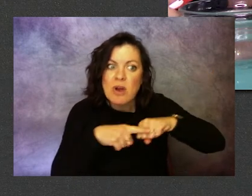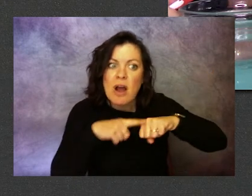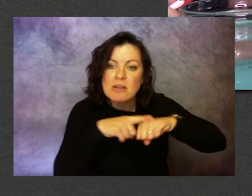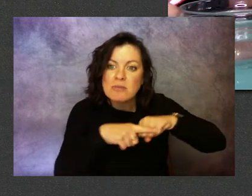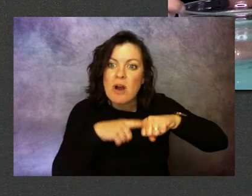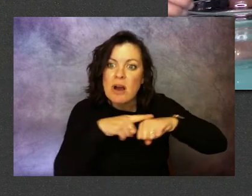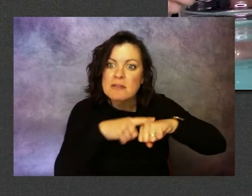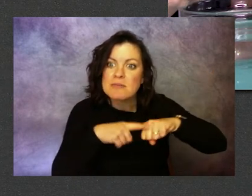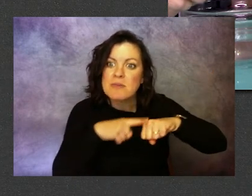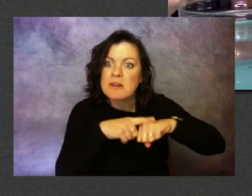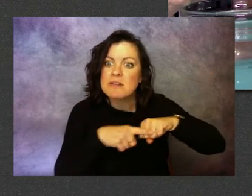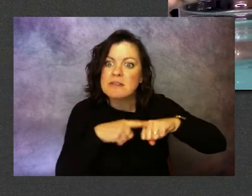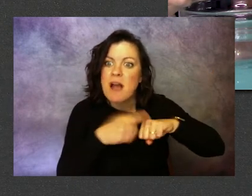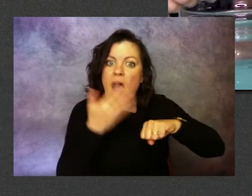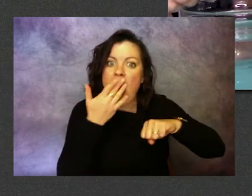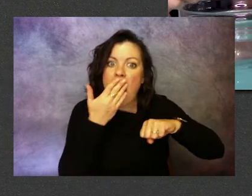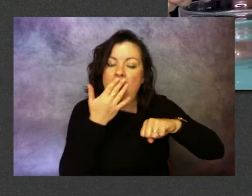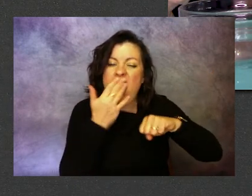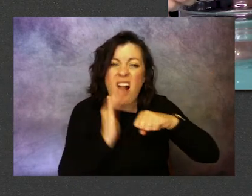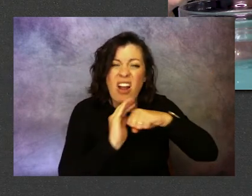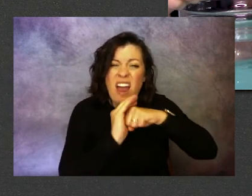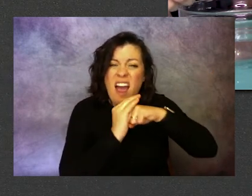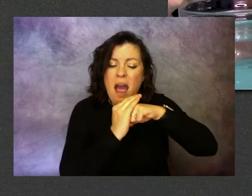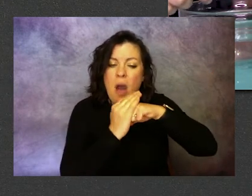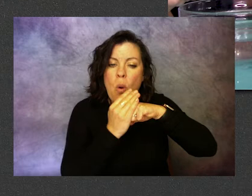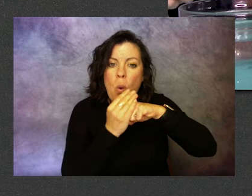see the color is starting to come off?